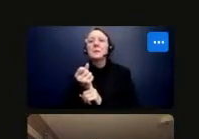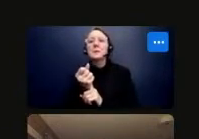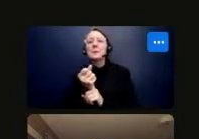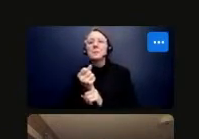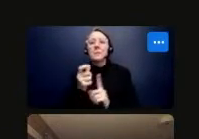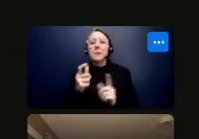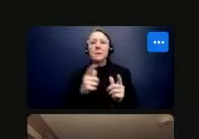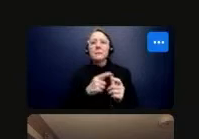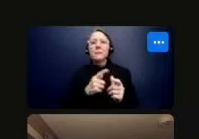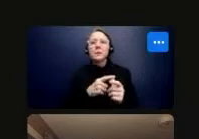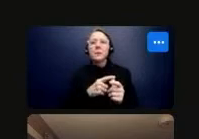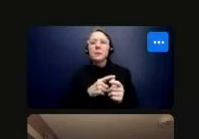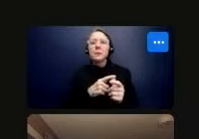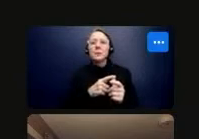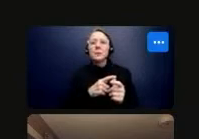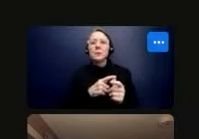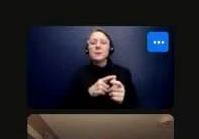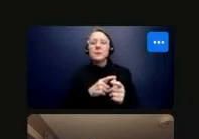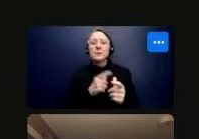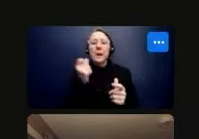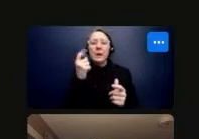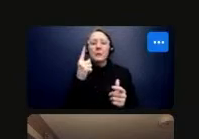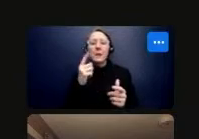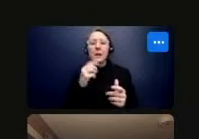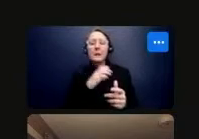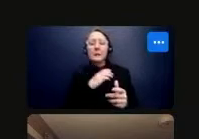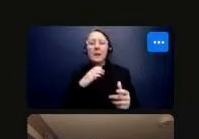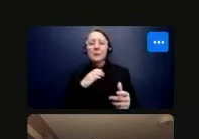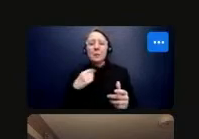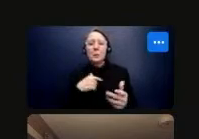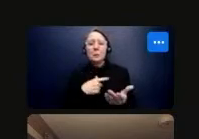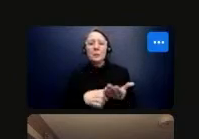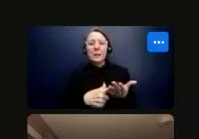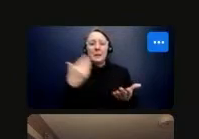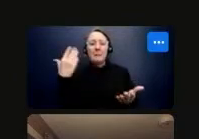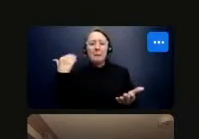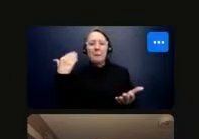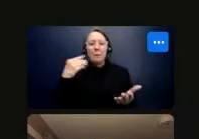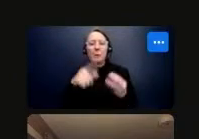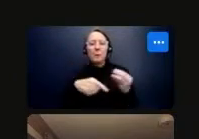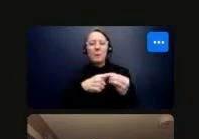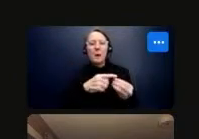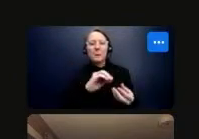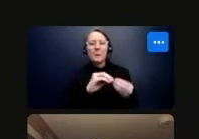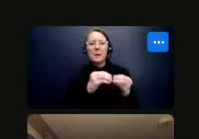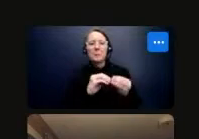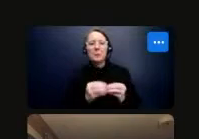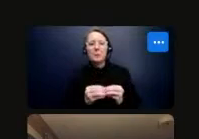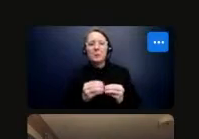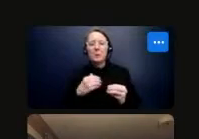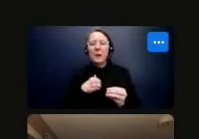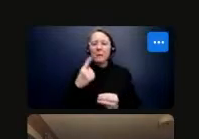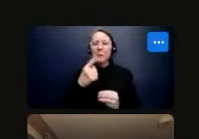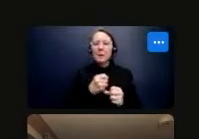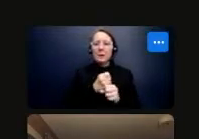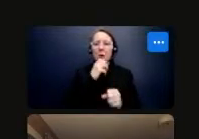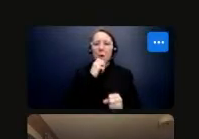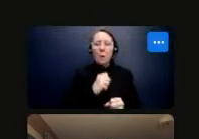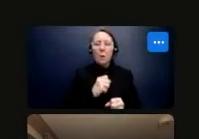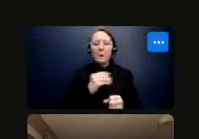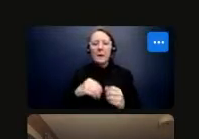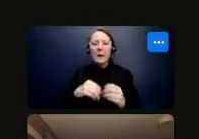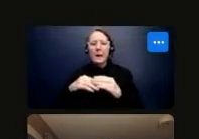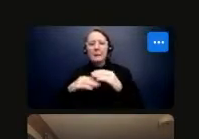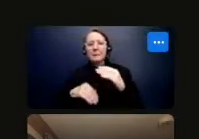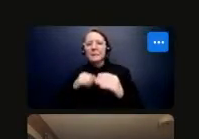understand, as councilors were discussing earlier around the numbers, we do have 1 year old and undercounted